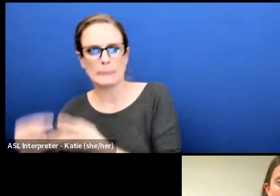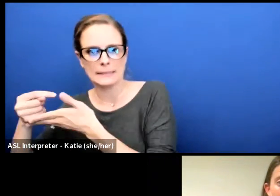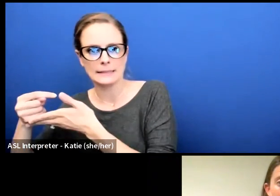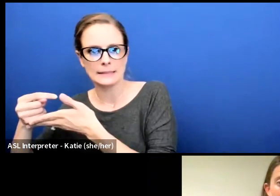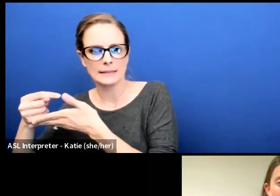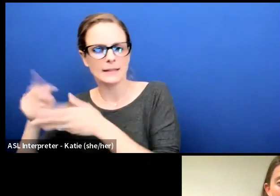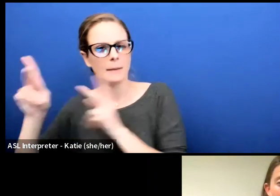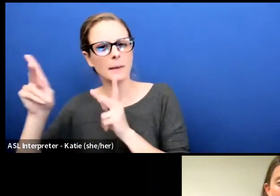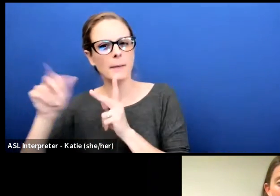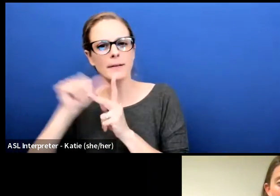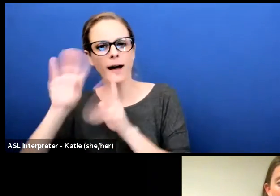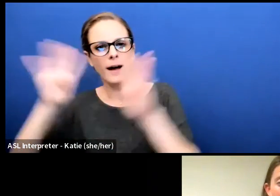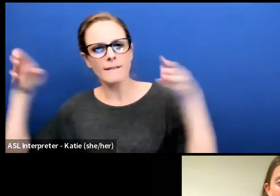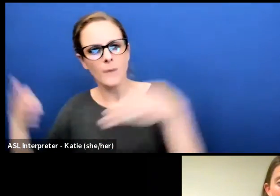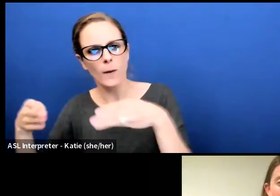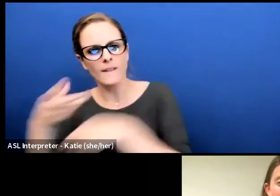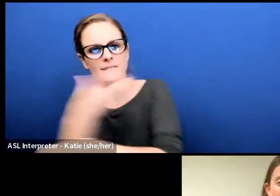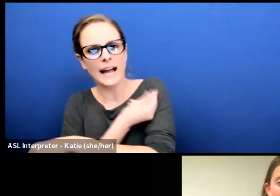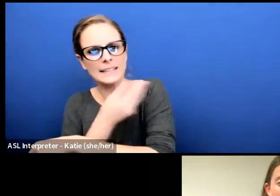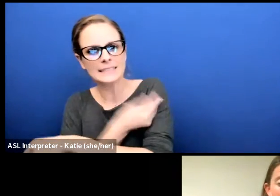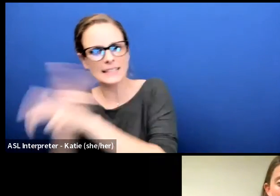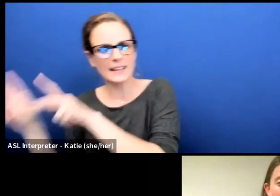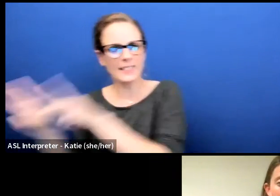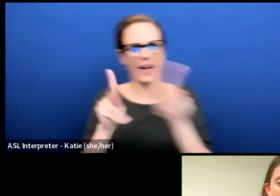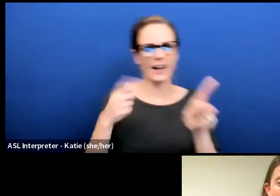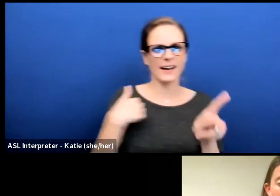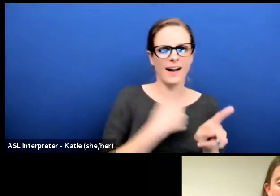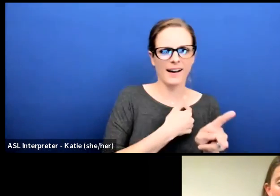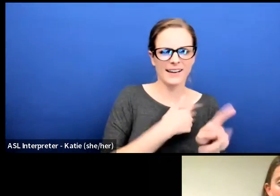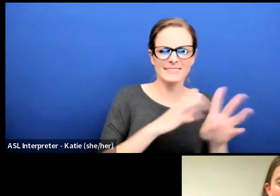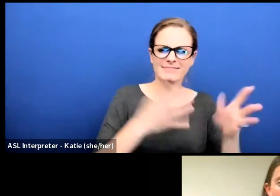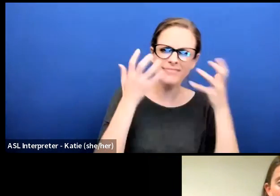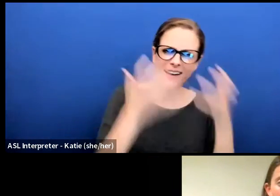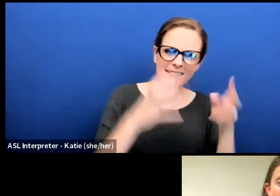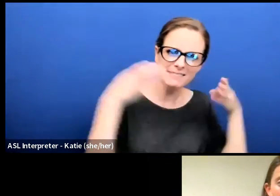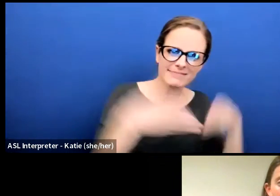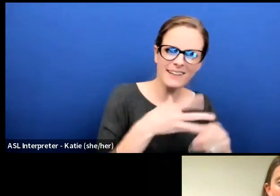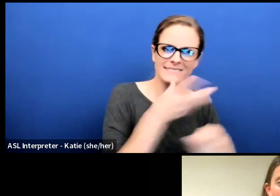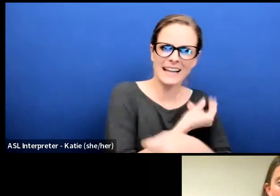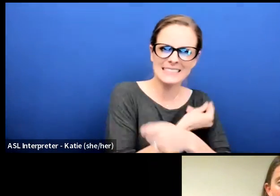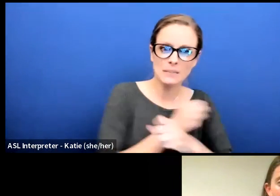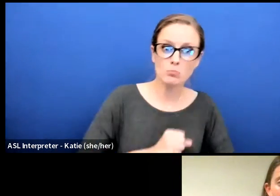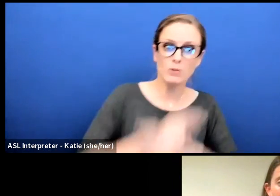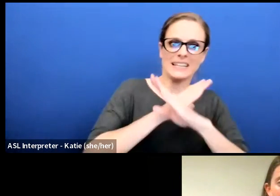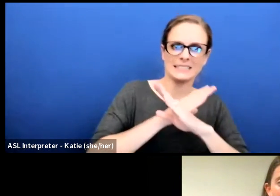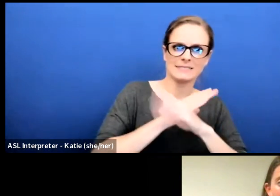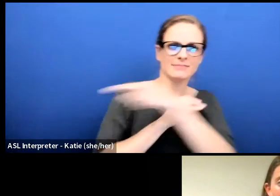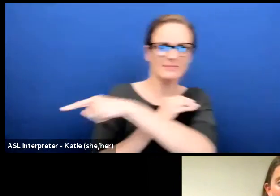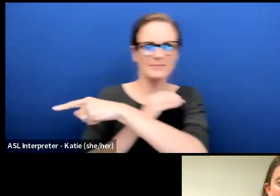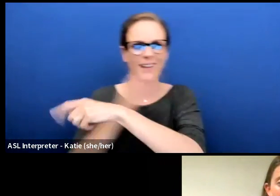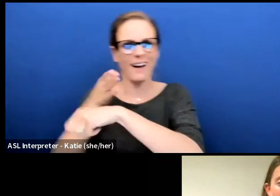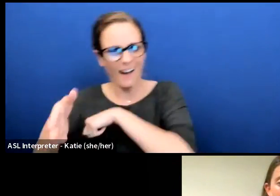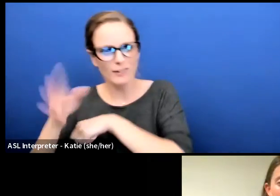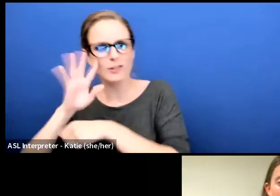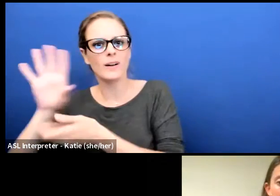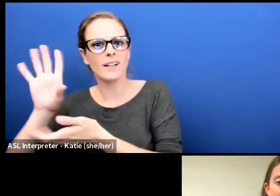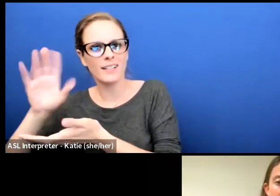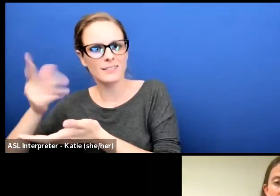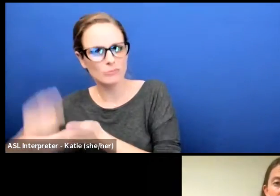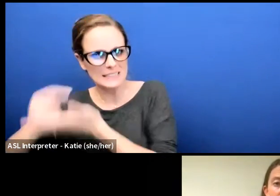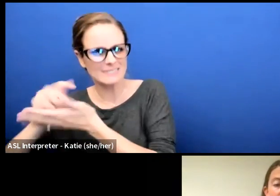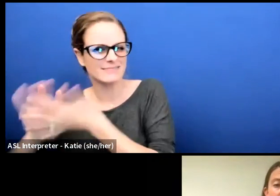vaccination as we are in some ways. and so we are